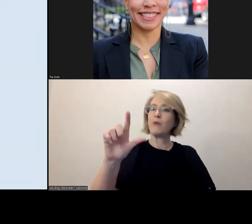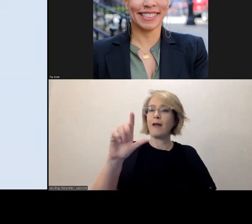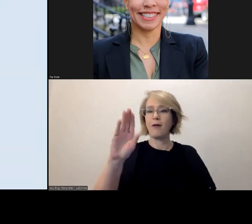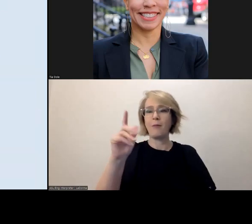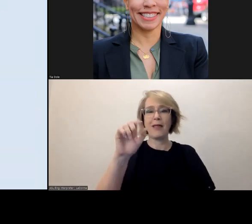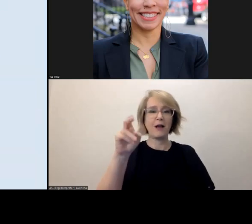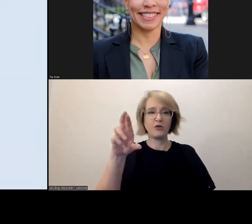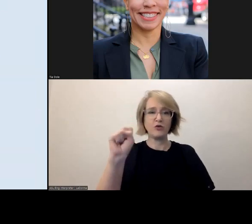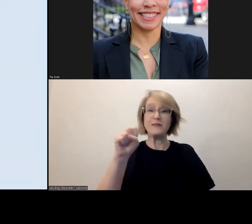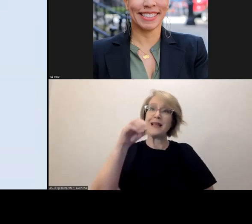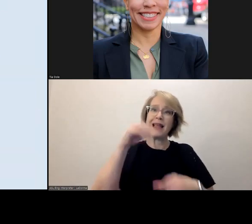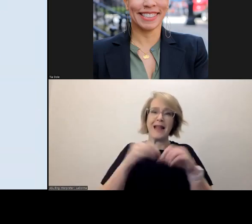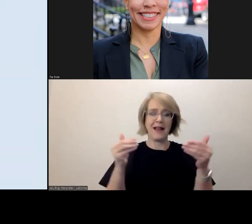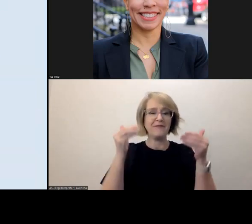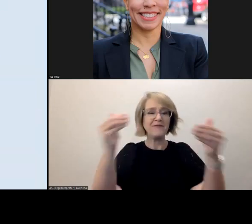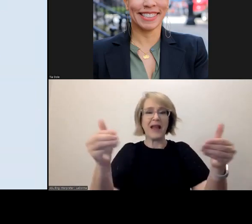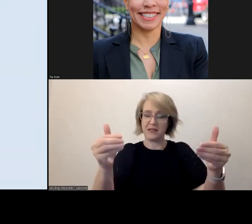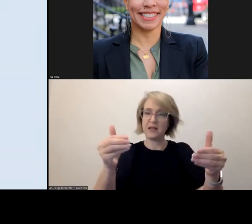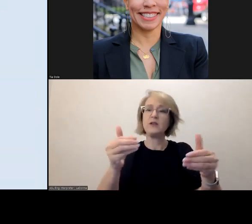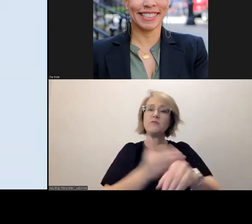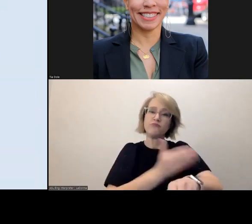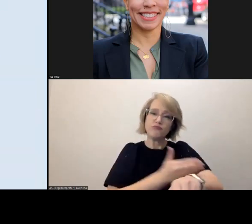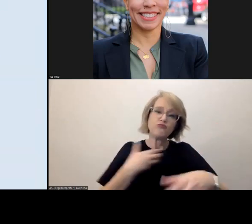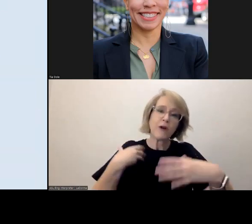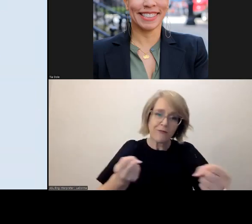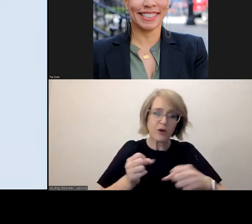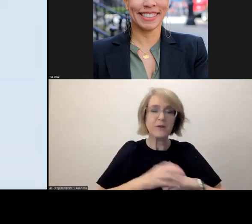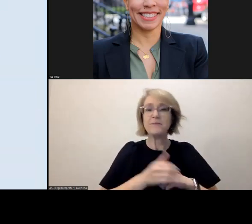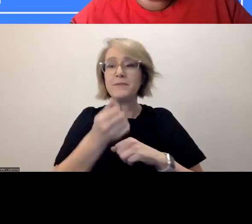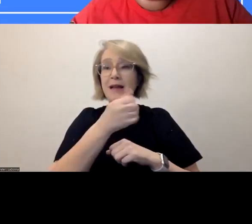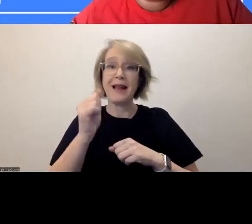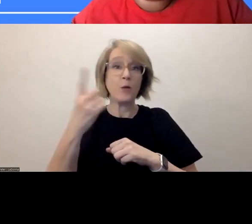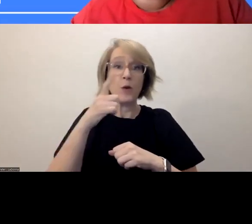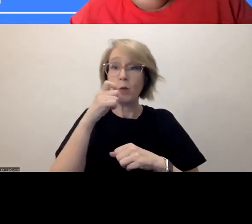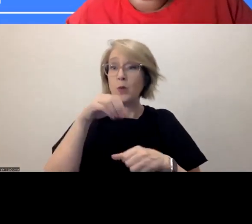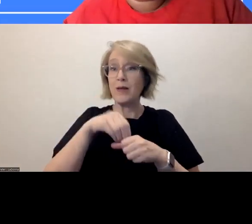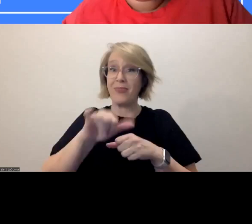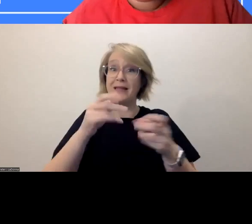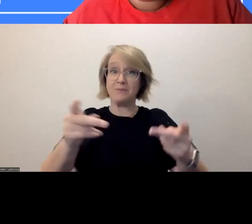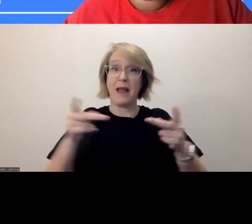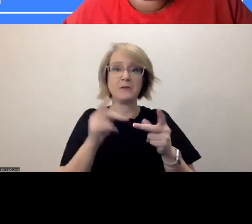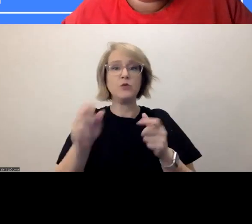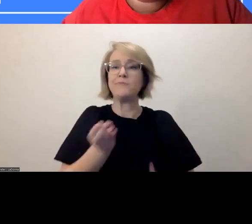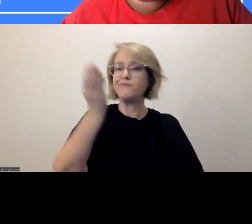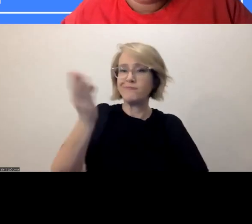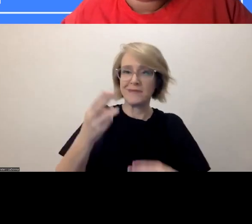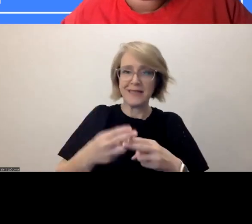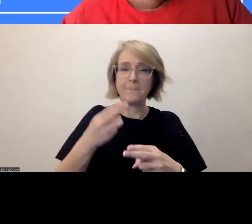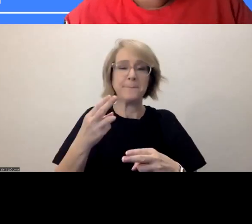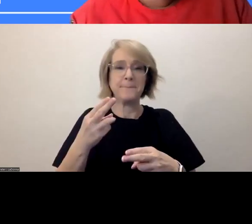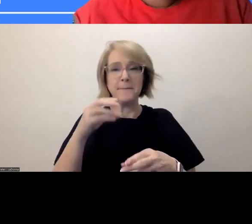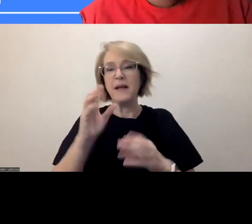Star Award. So make sure if you all know any trailblazers in the recovery space that you are nominating for them, that link is